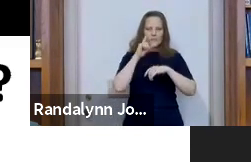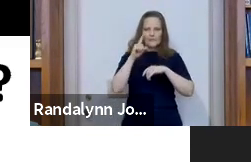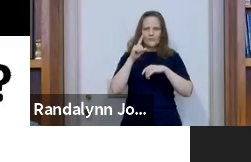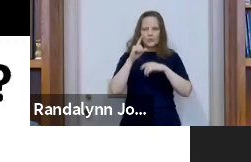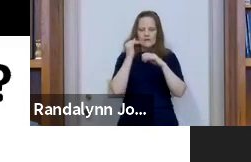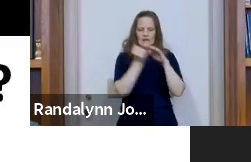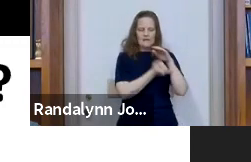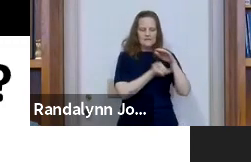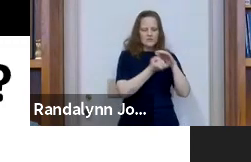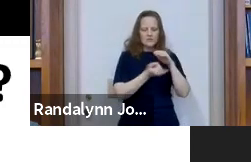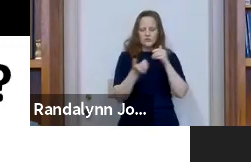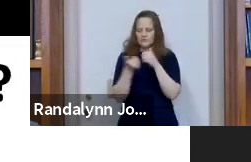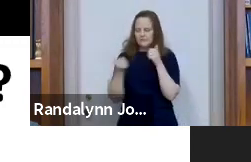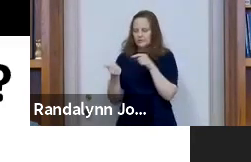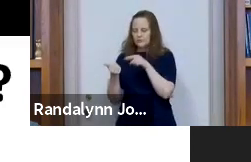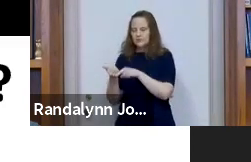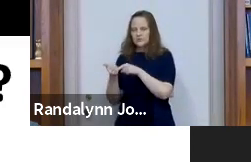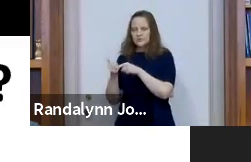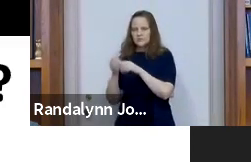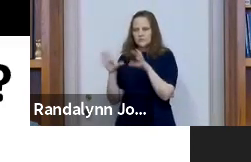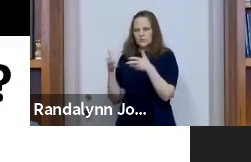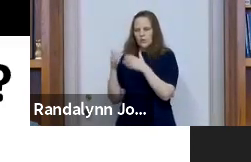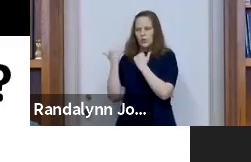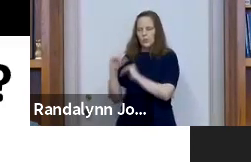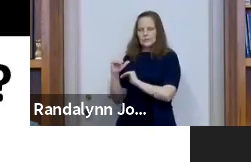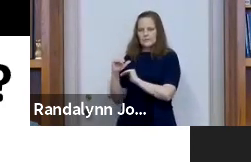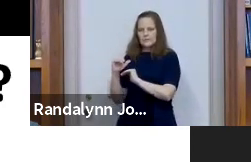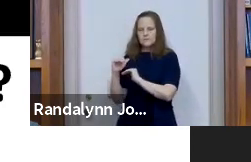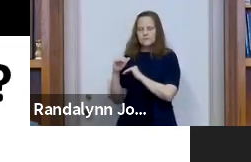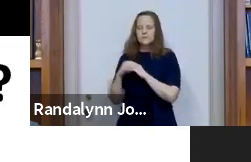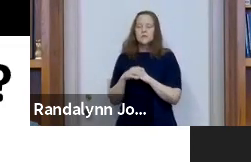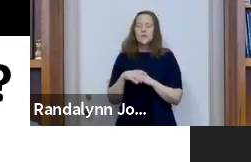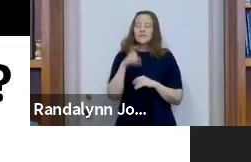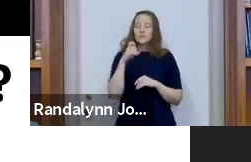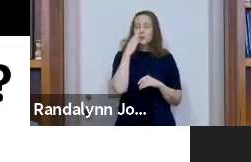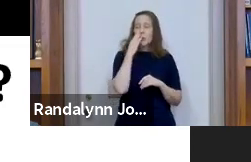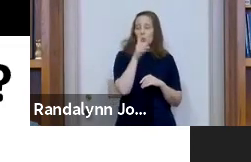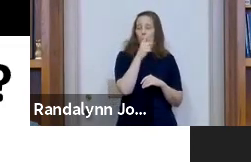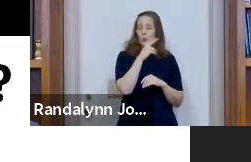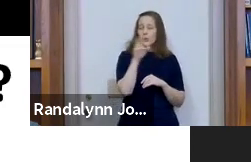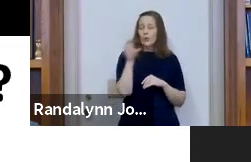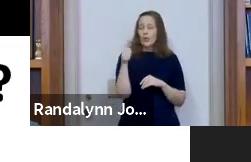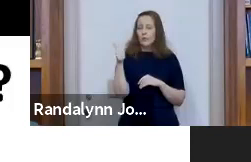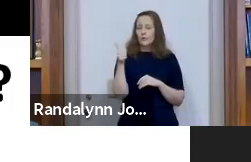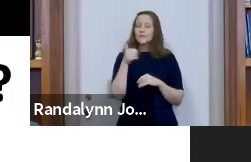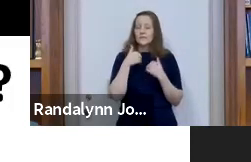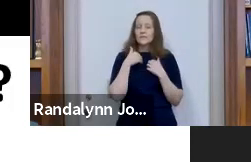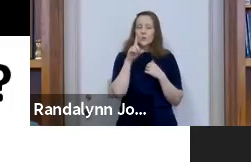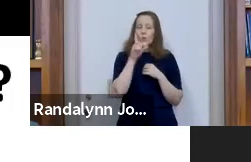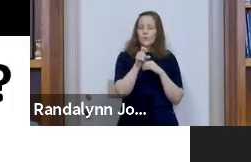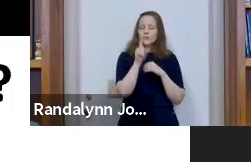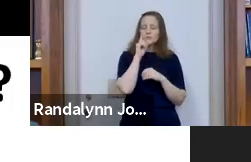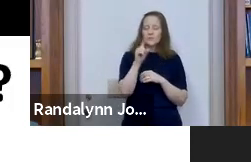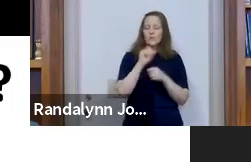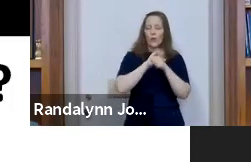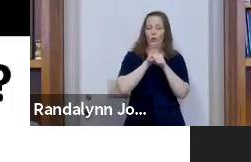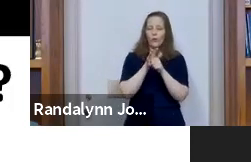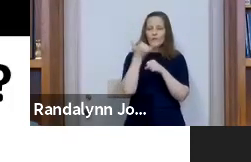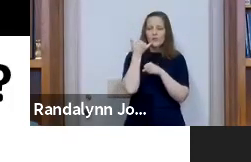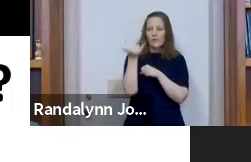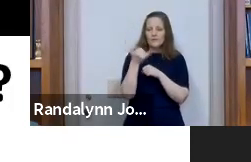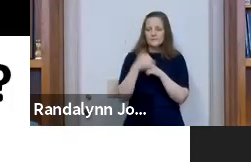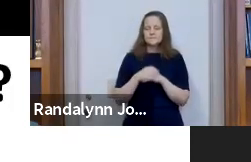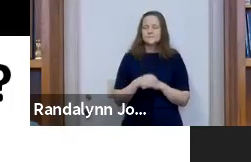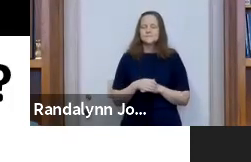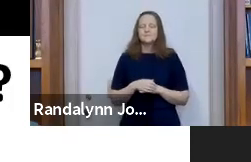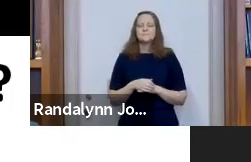quarantine. If you're in a situation where you need to know one or the other, again, that's a question that the COVID hotline or the COVID email can help you out with, but